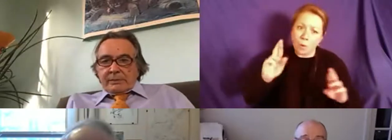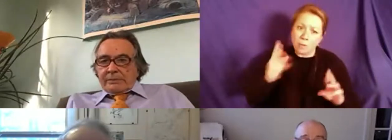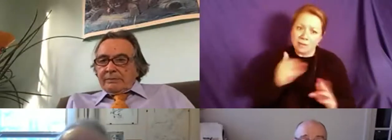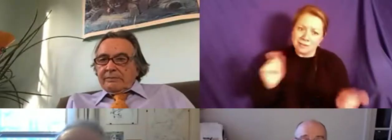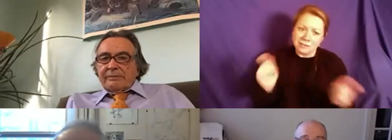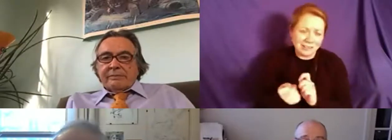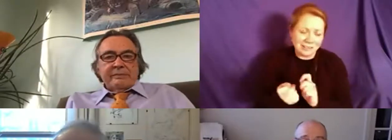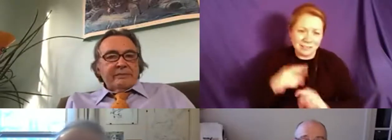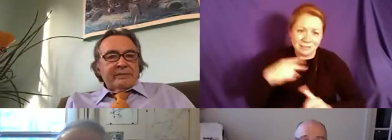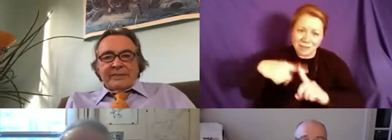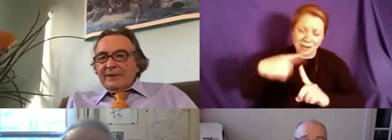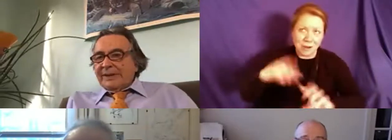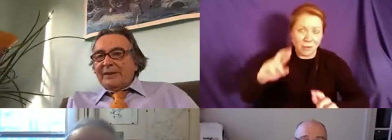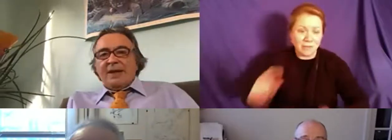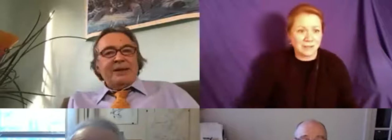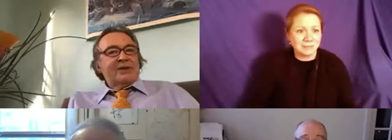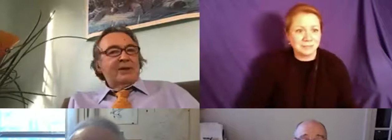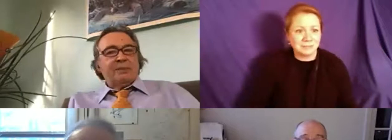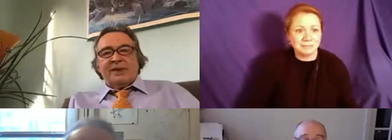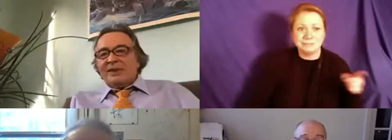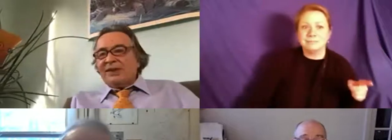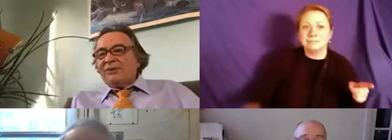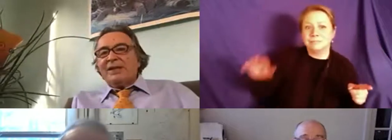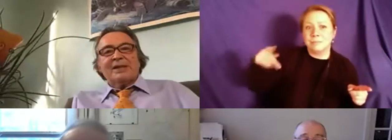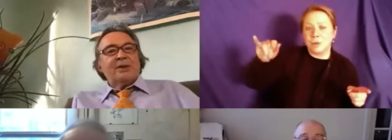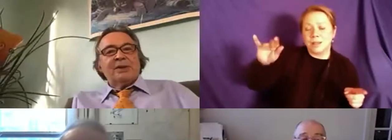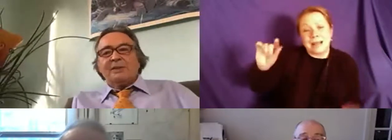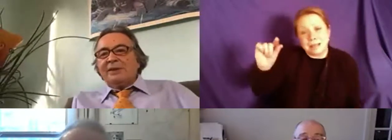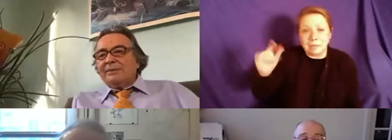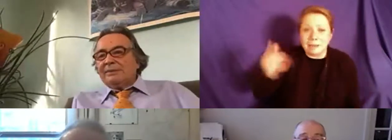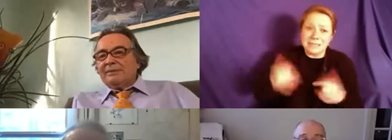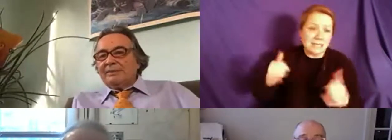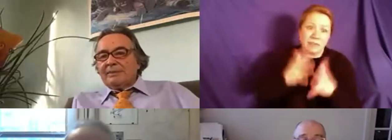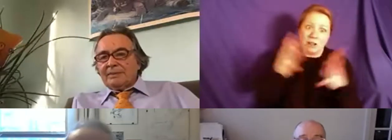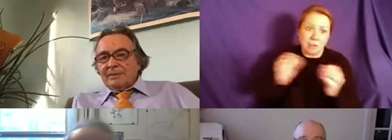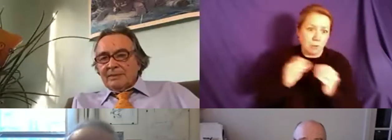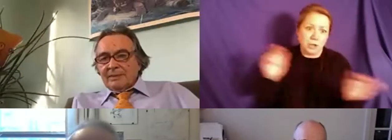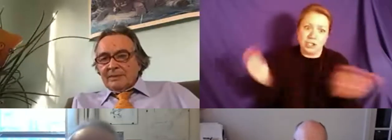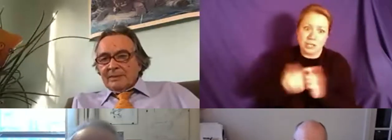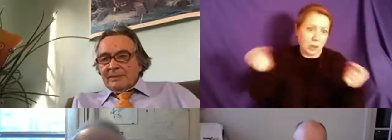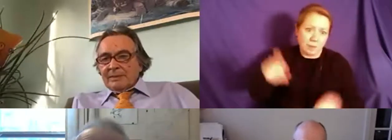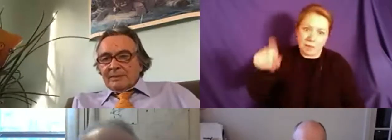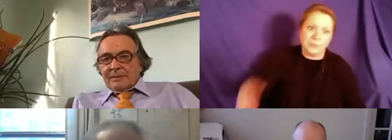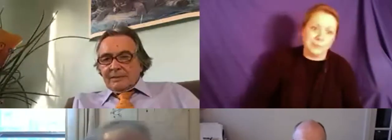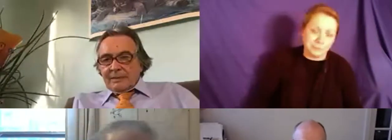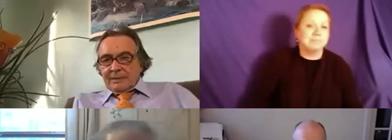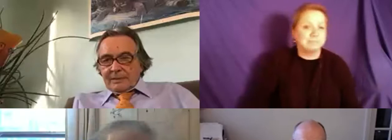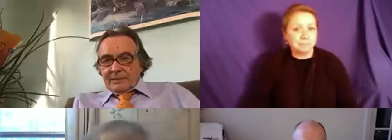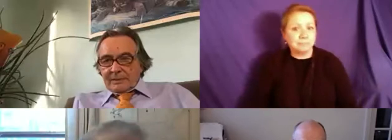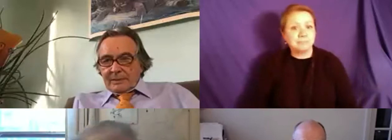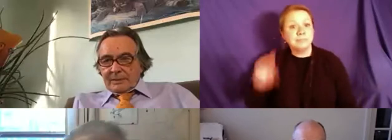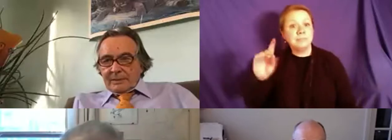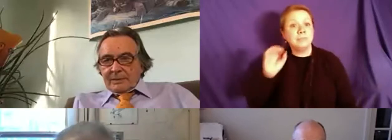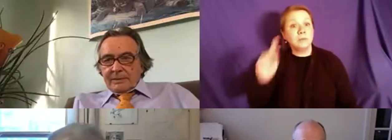changed for the better since then. And they probably have somewhat, but they still have a ways to go, believe me. Yeah. I'm going to turn